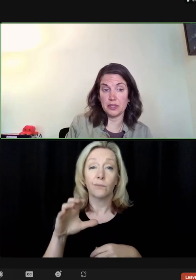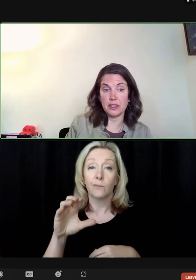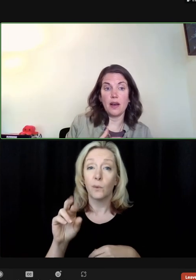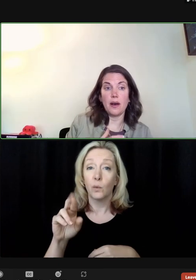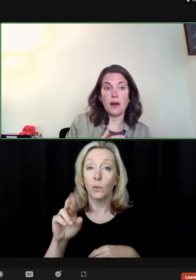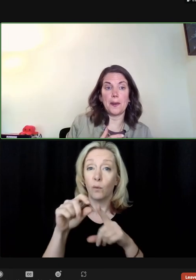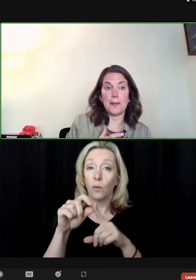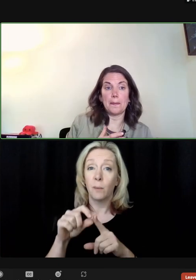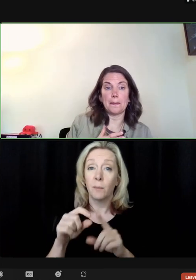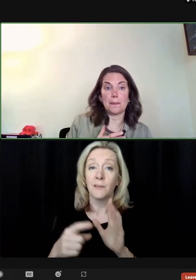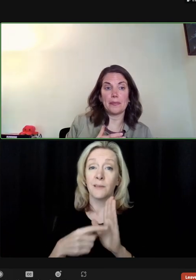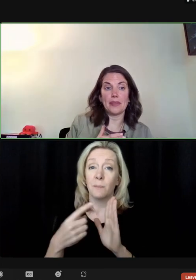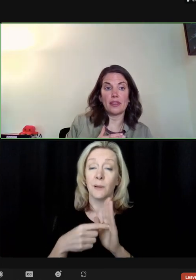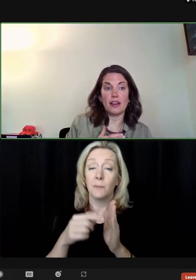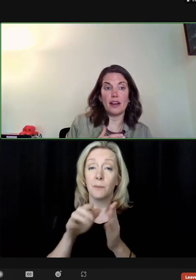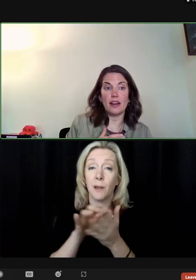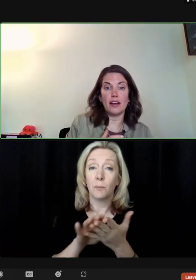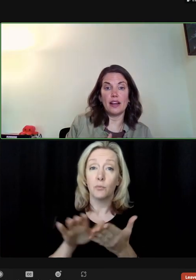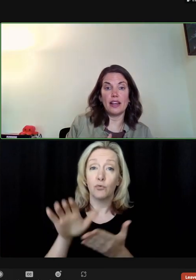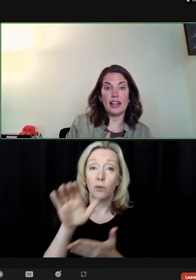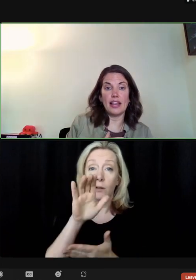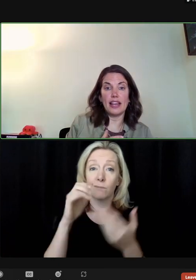be sometimes. And